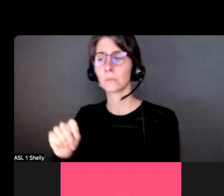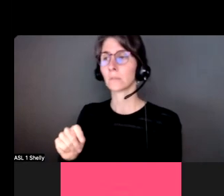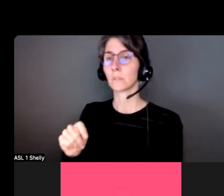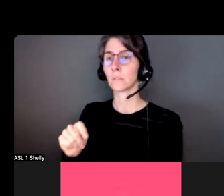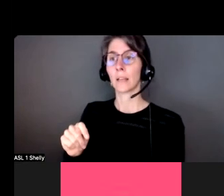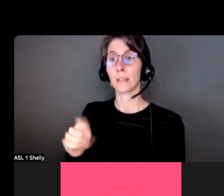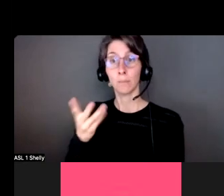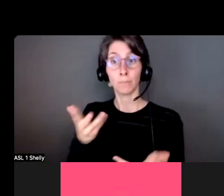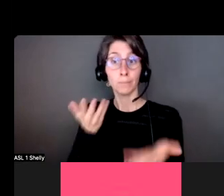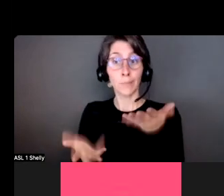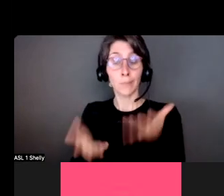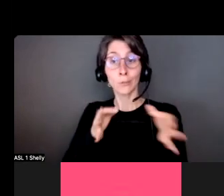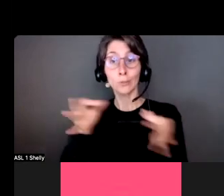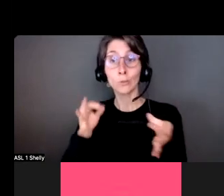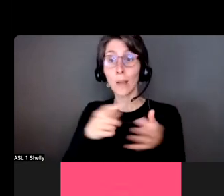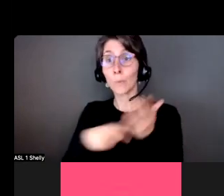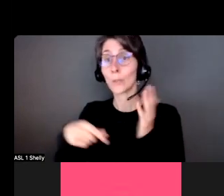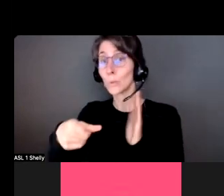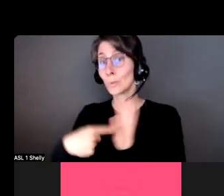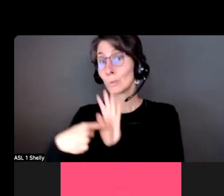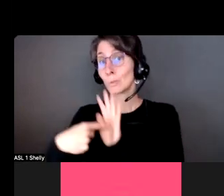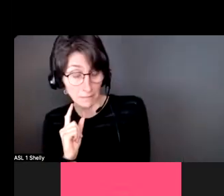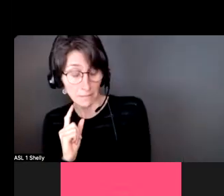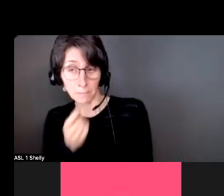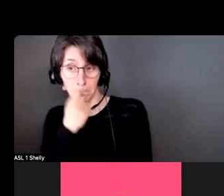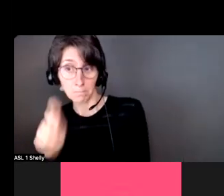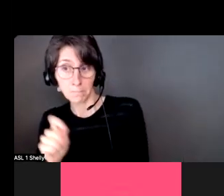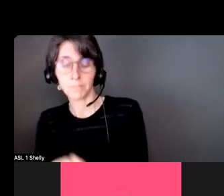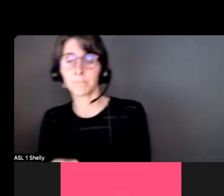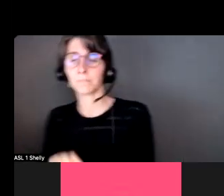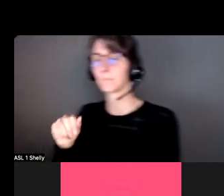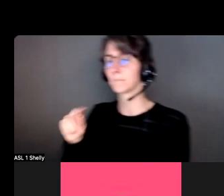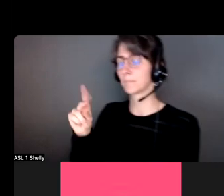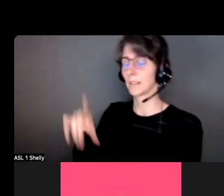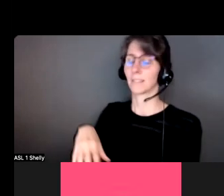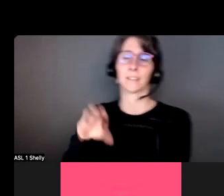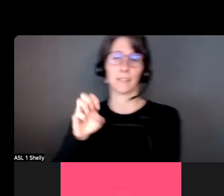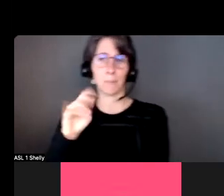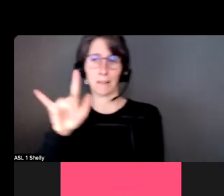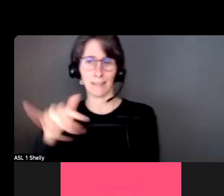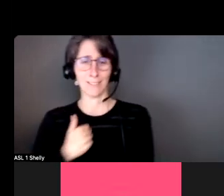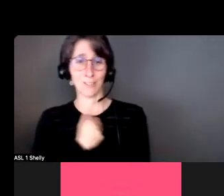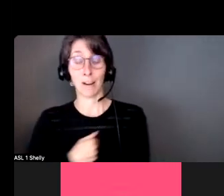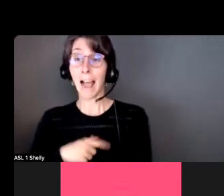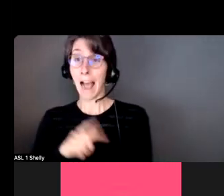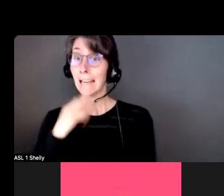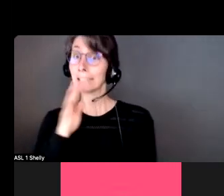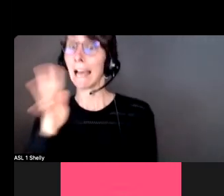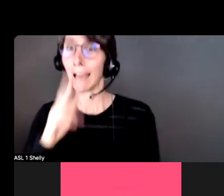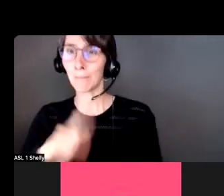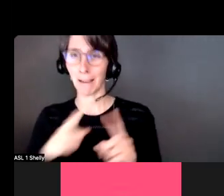in your gallery or describing something for a friend and that sort of thing. And sorry, I just said that, but forgot to unmic myself.